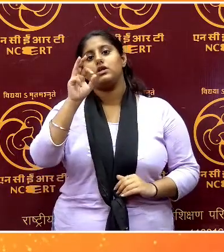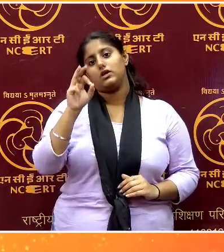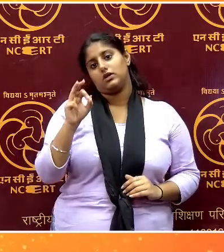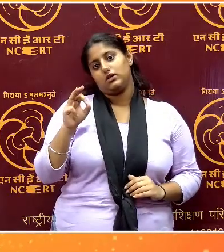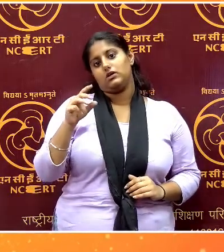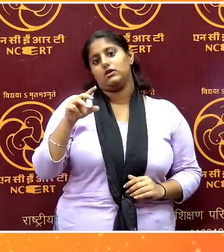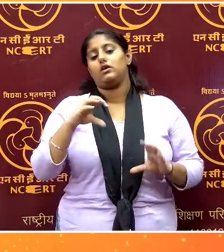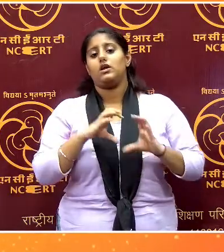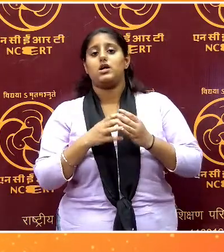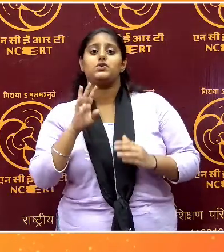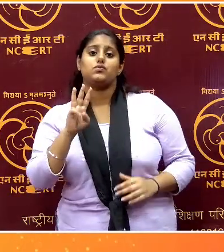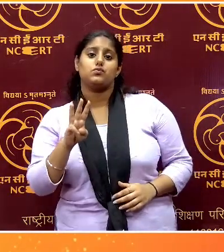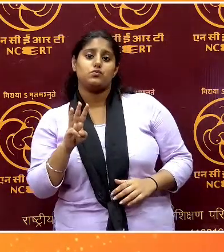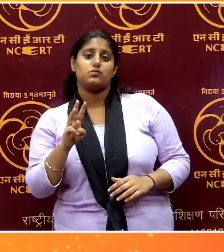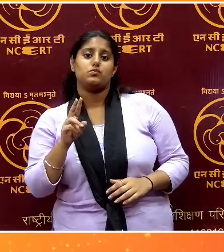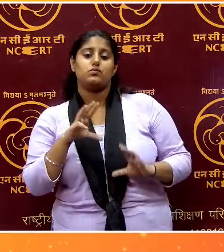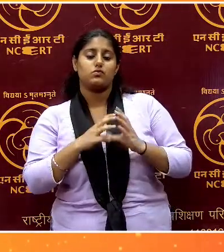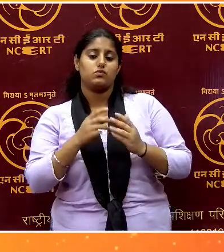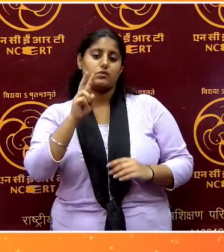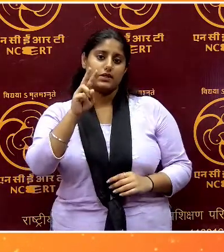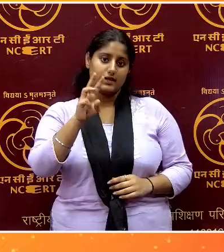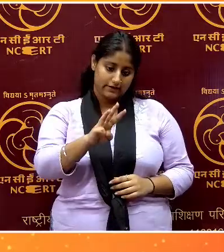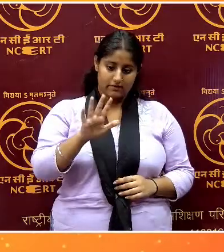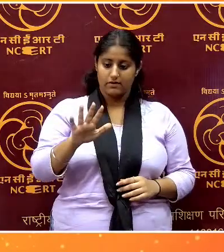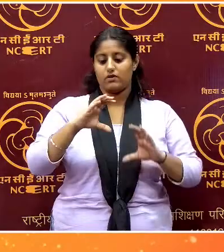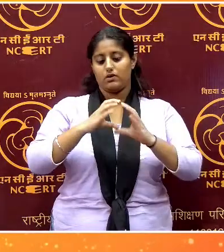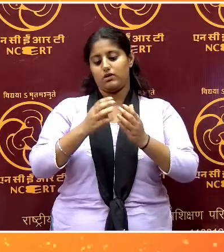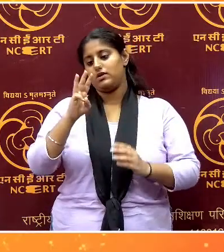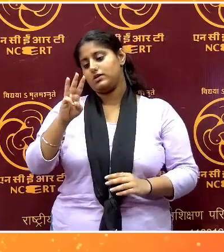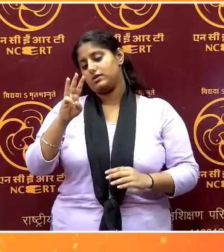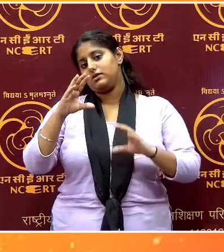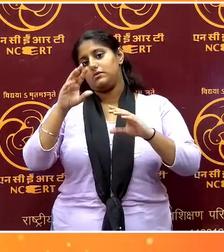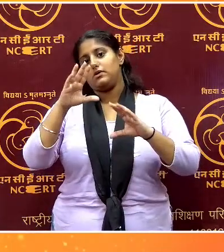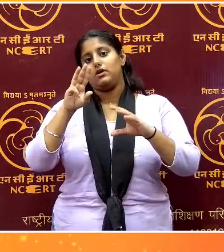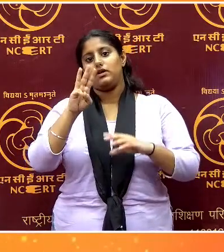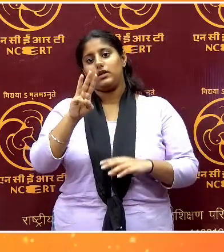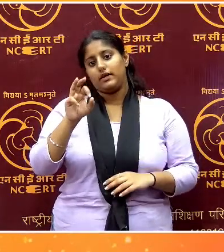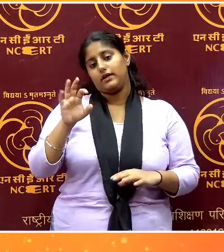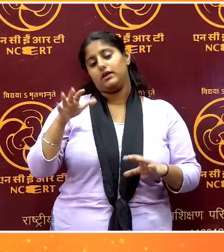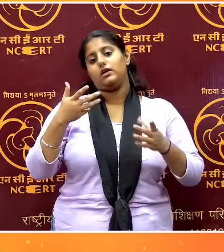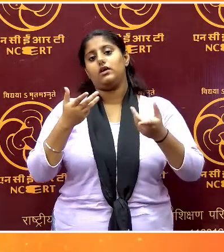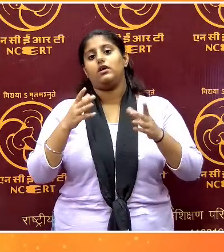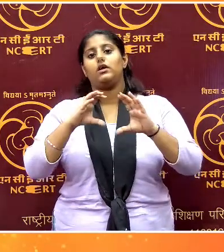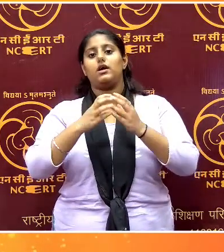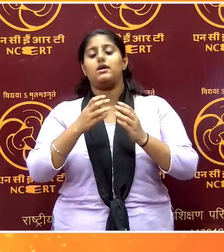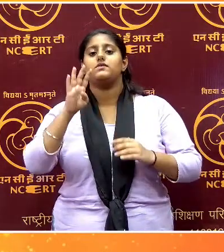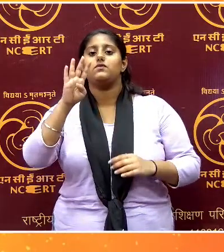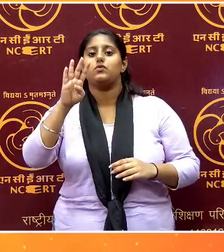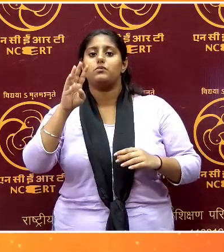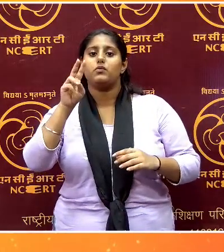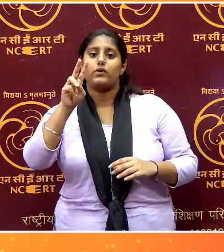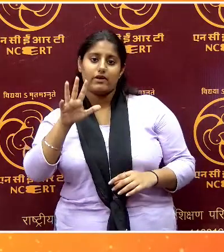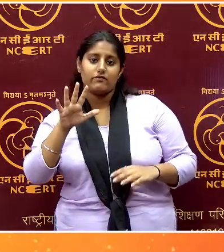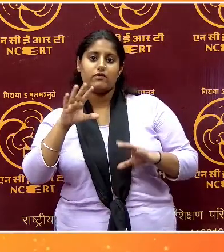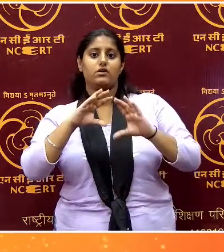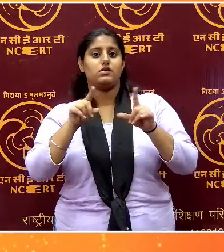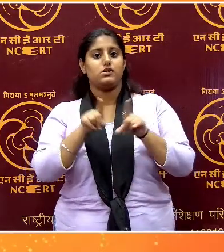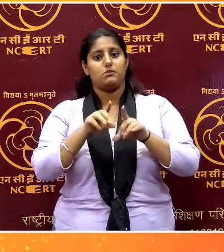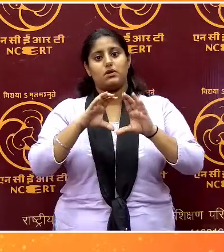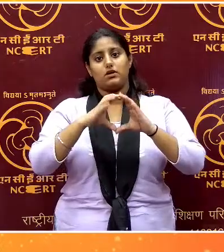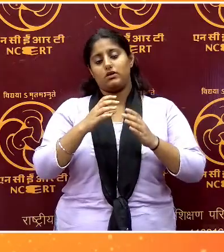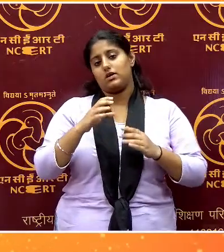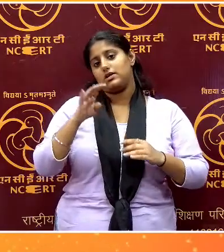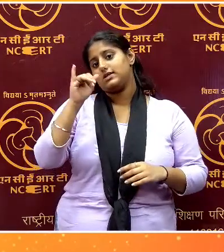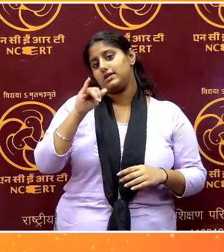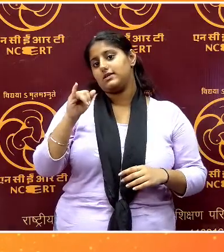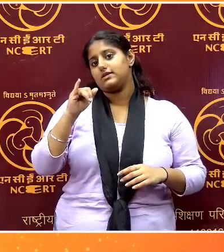were 35. In class 3, 20. Class 4, 25. Class 5, 30. Class 6, there were 25